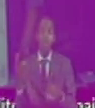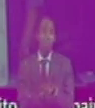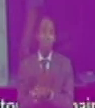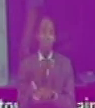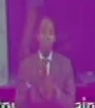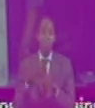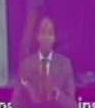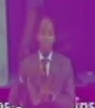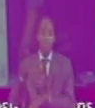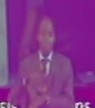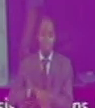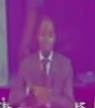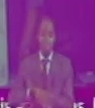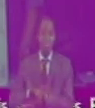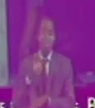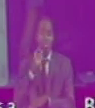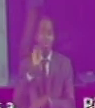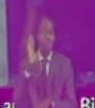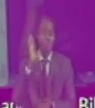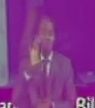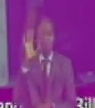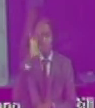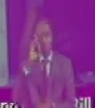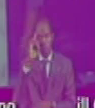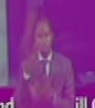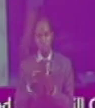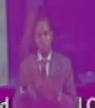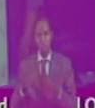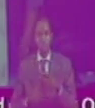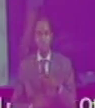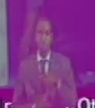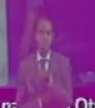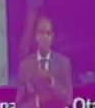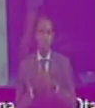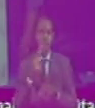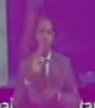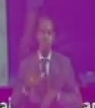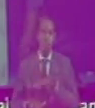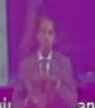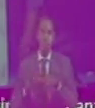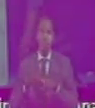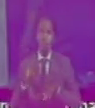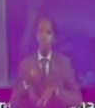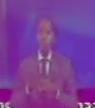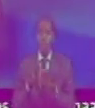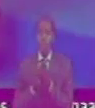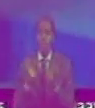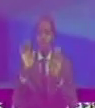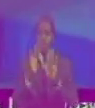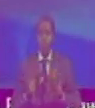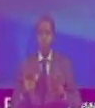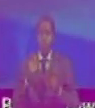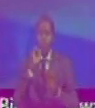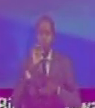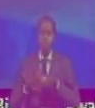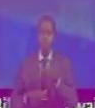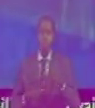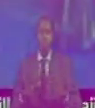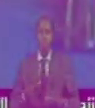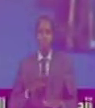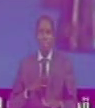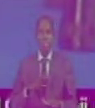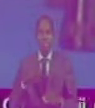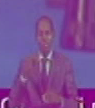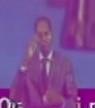use a leg. In fact, it's worse in the night. I'll be holding something to walk. But that Sunday, I